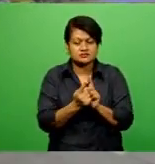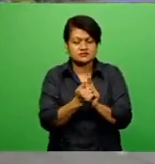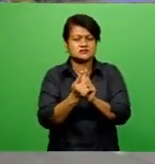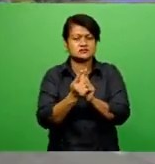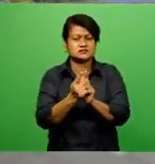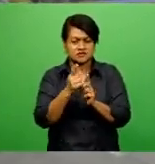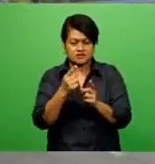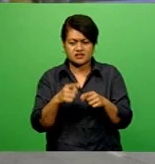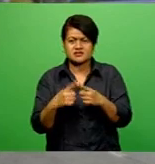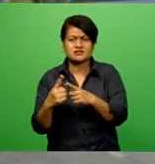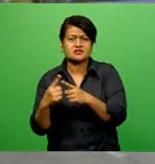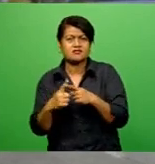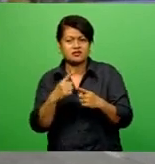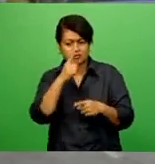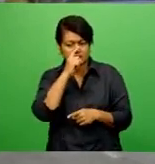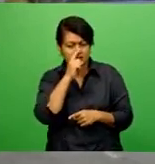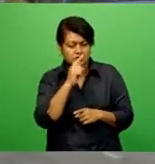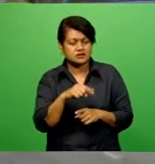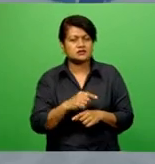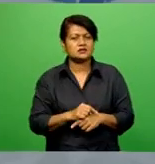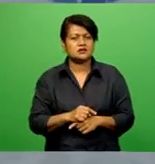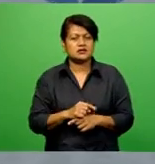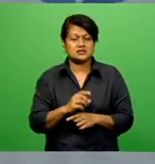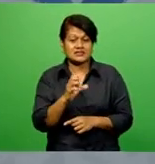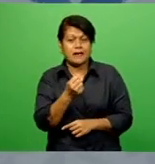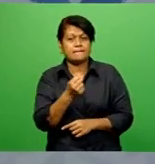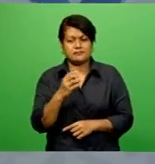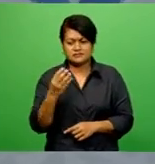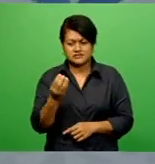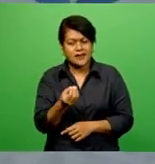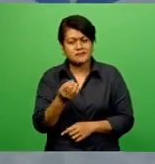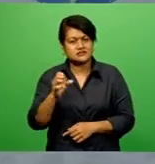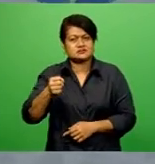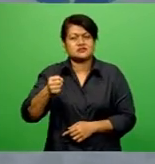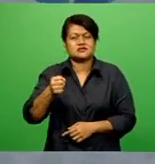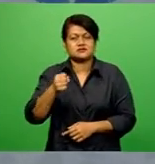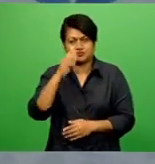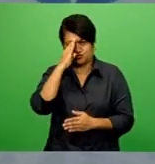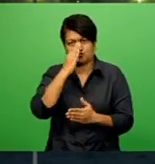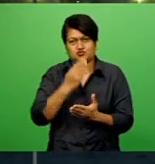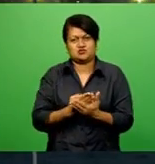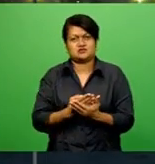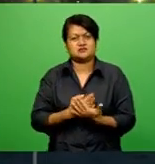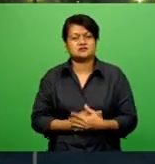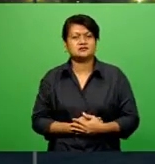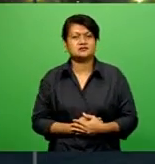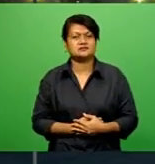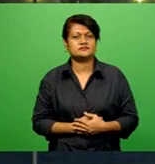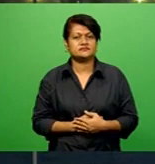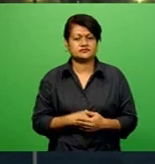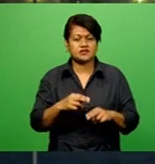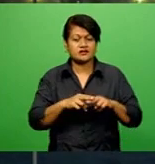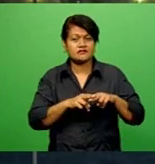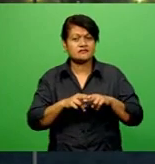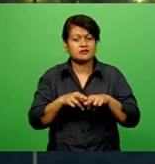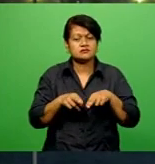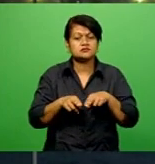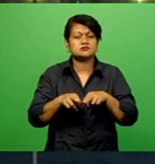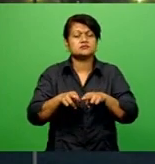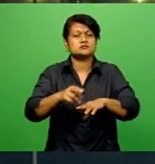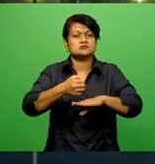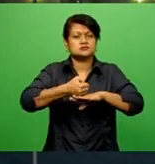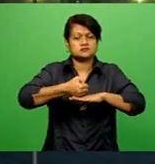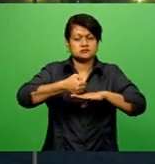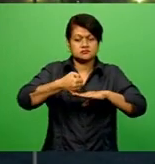number of representatives of recently suspended NTS students. The Fiji Roads Authority